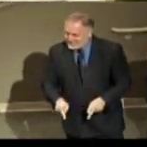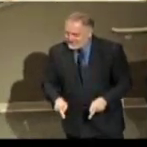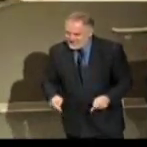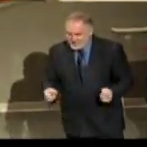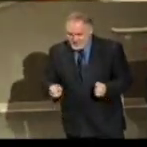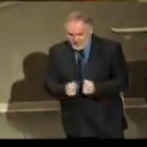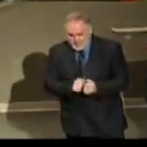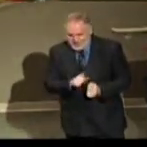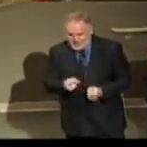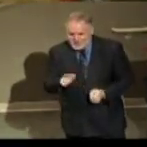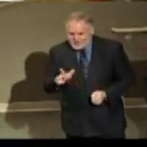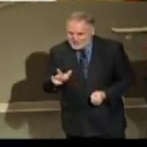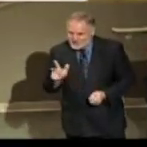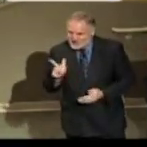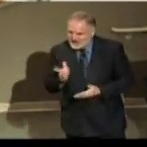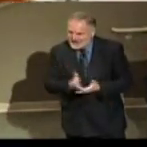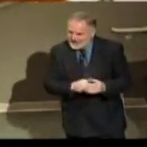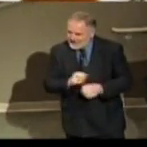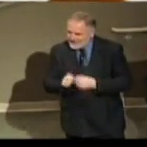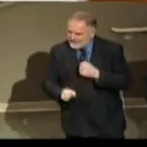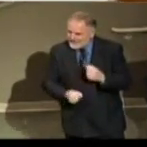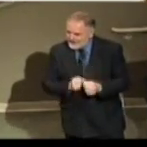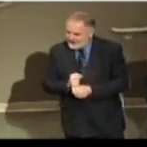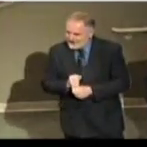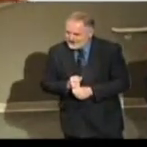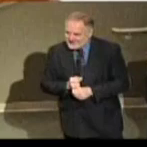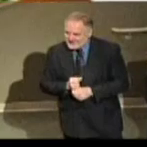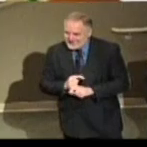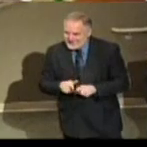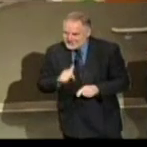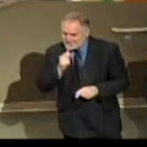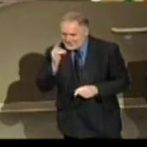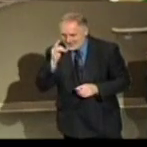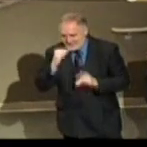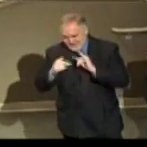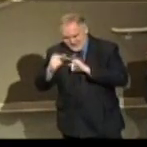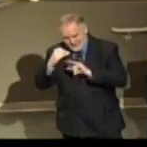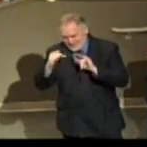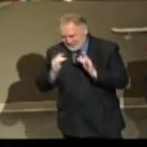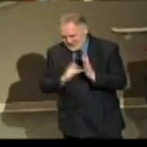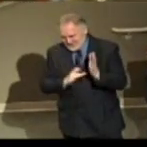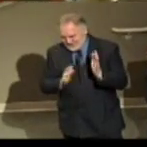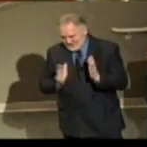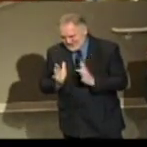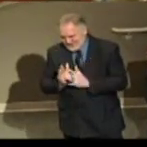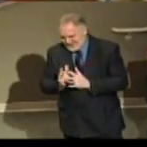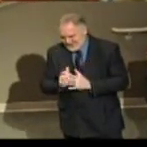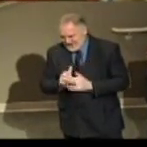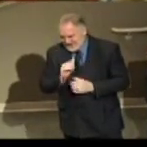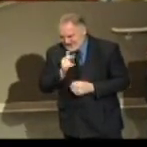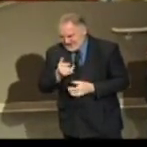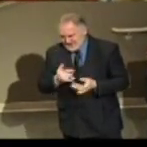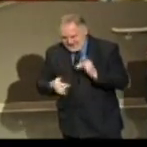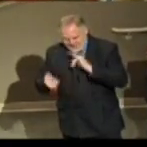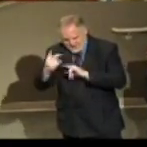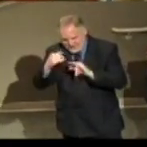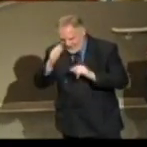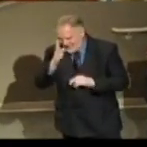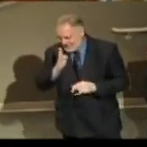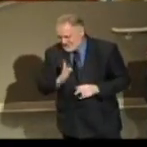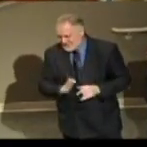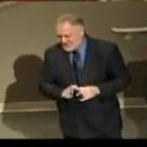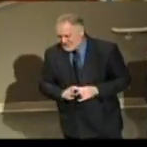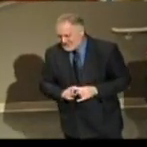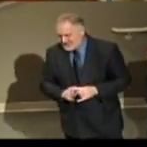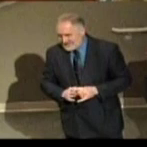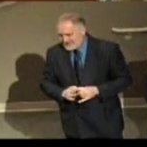for 3.5 years and you fooled everybody, but you didn't fool Jesus. And you didn't fool God.